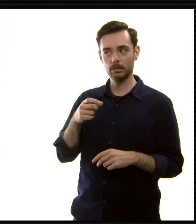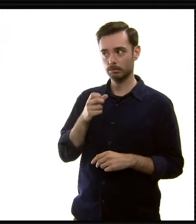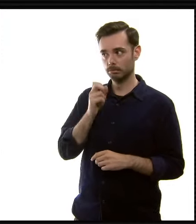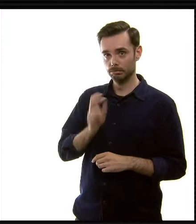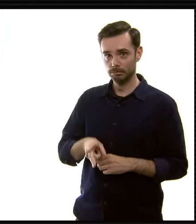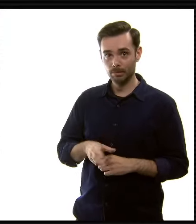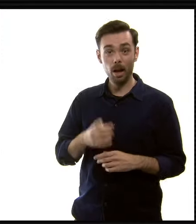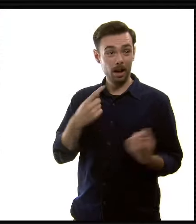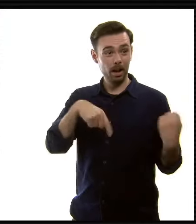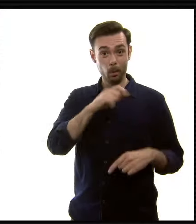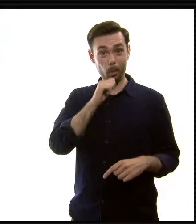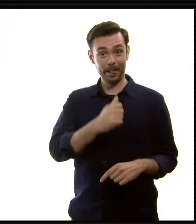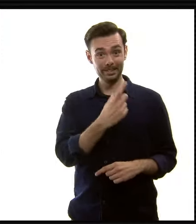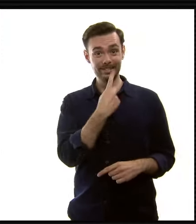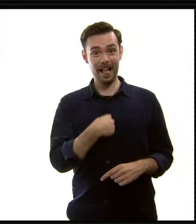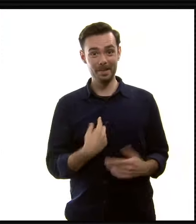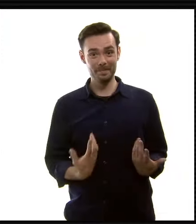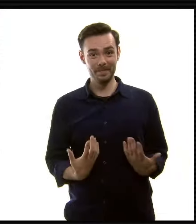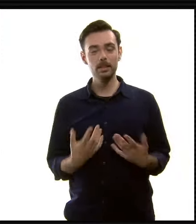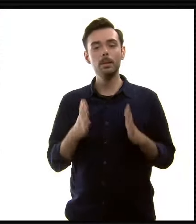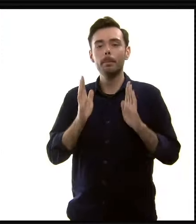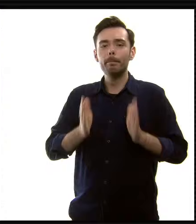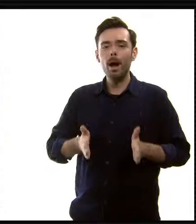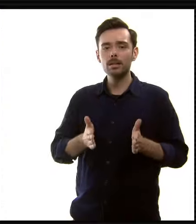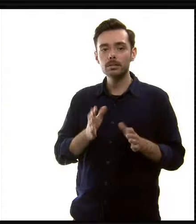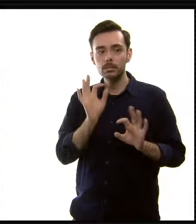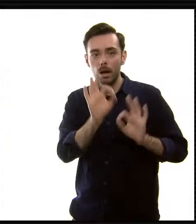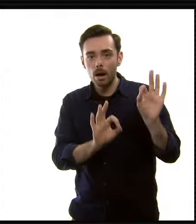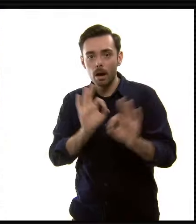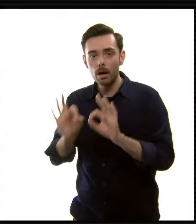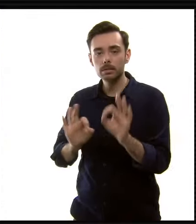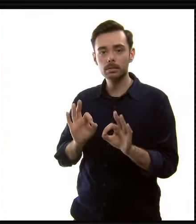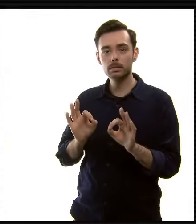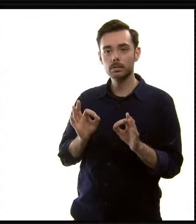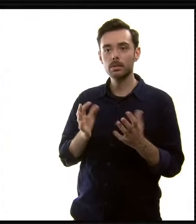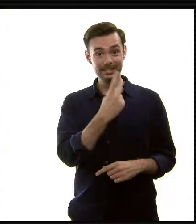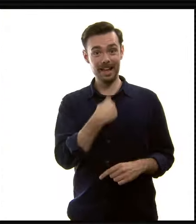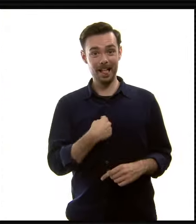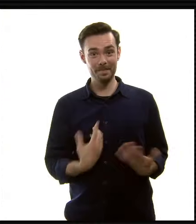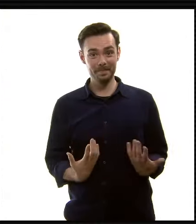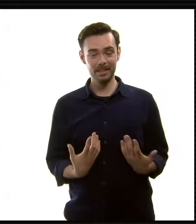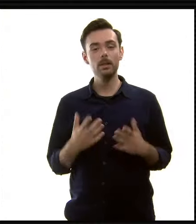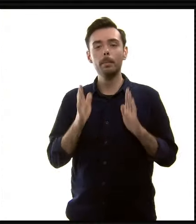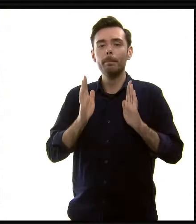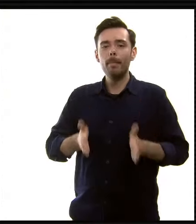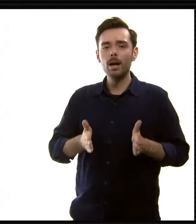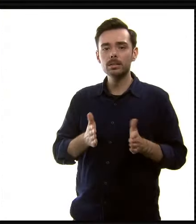to actively seek out that feedback, and it's painful. It's